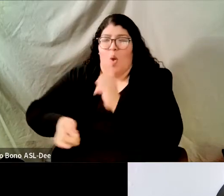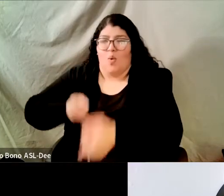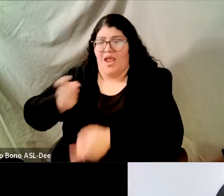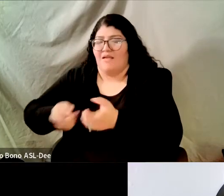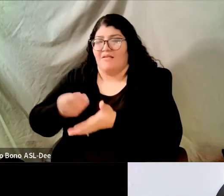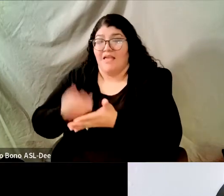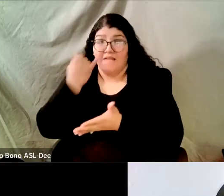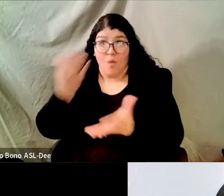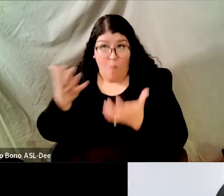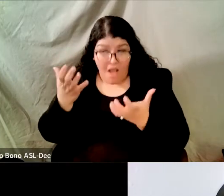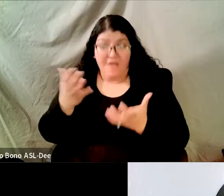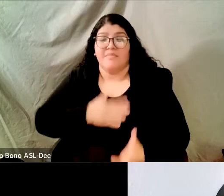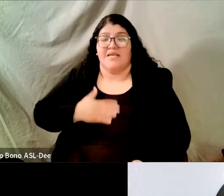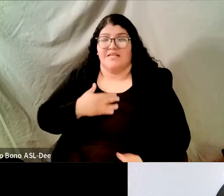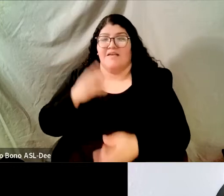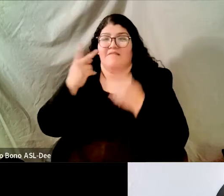our website at